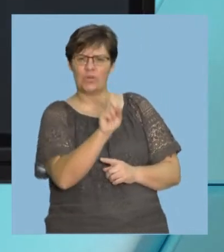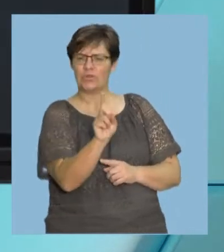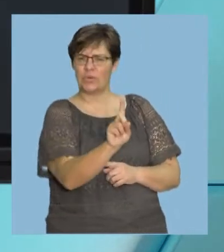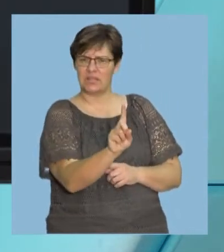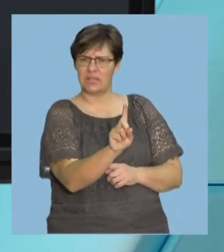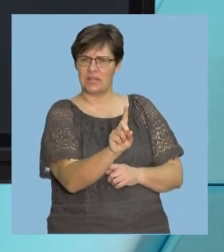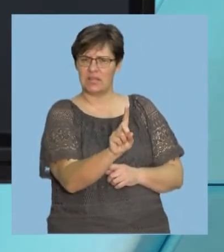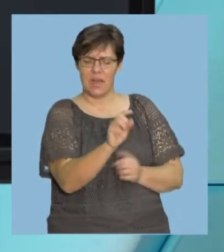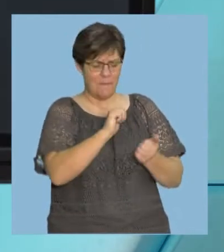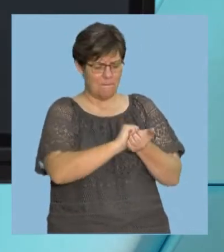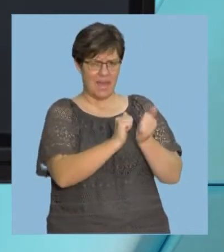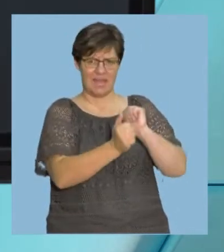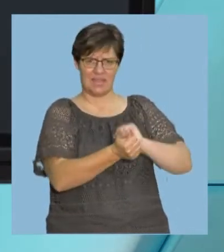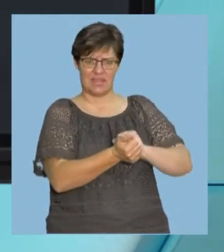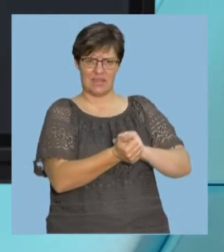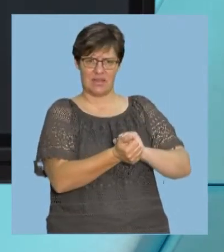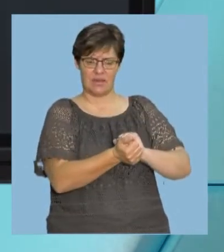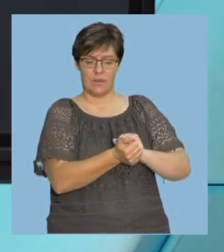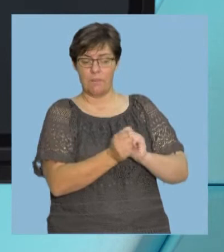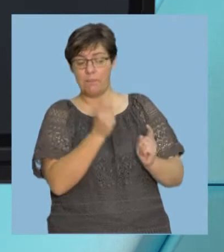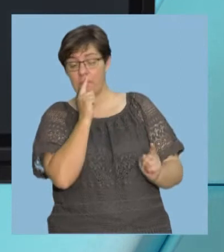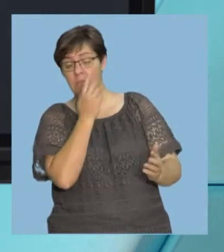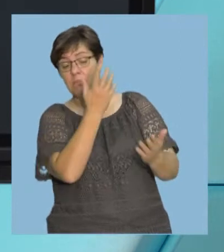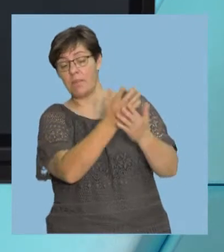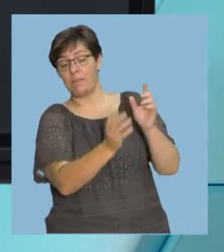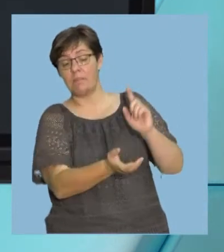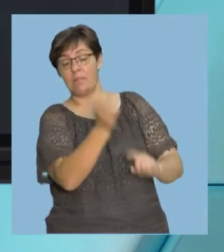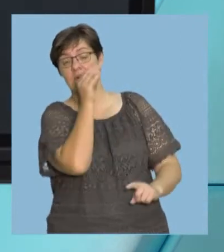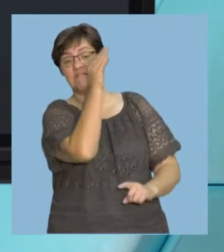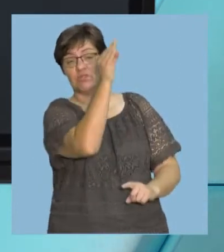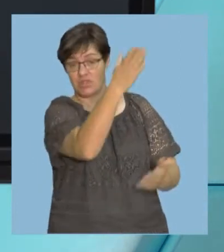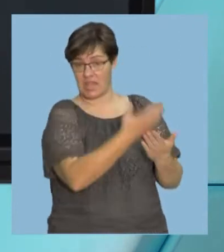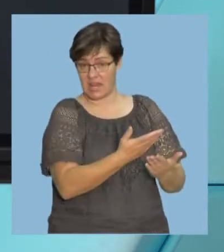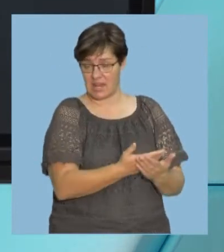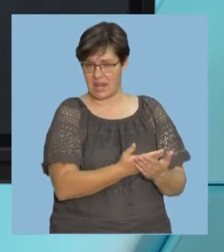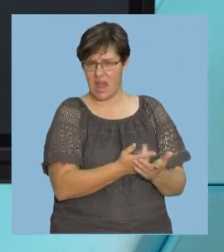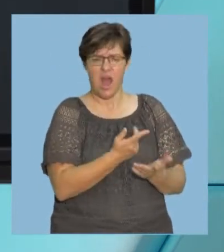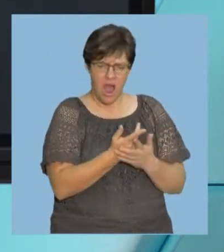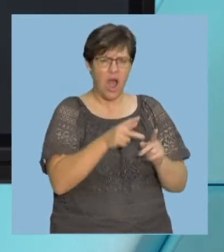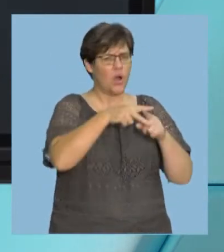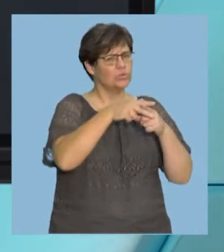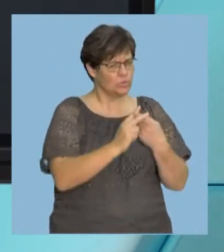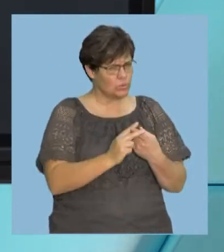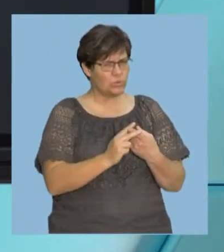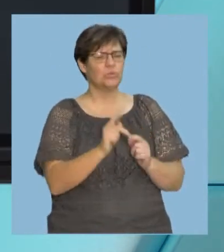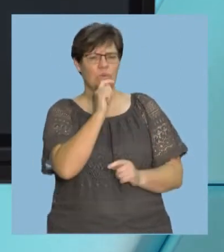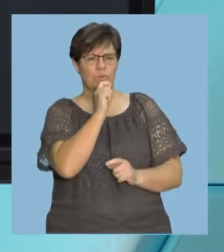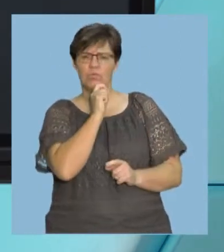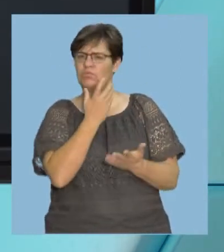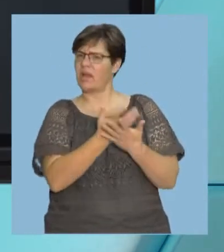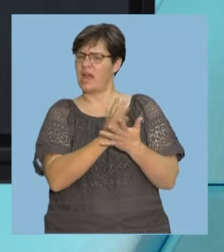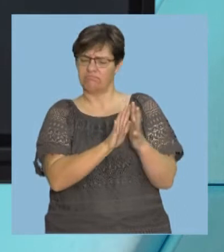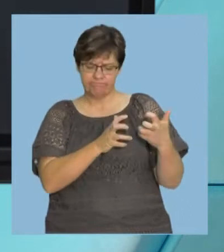question, can mathematics help us predict the future? And we saw some tools that we could use